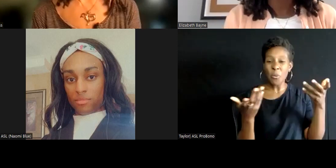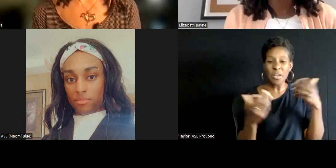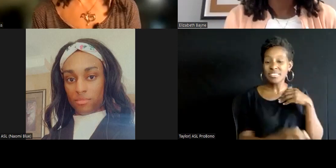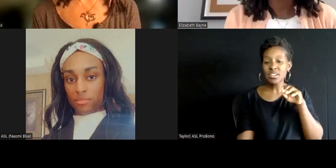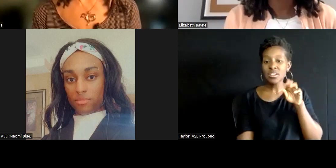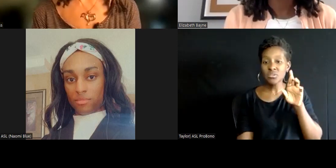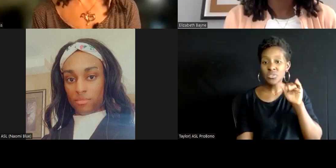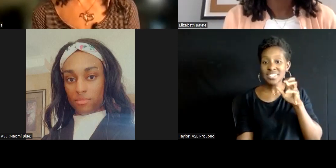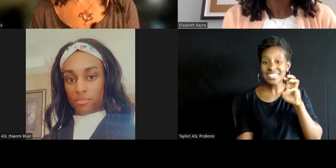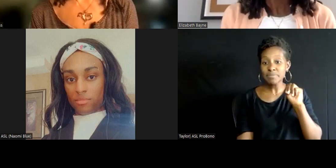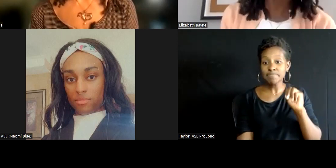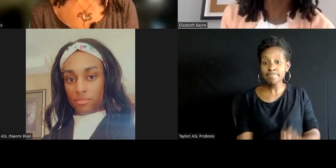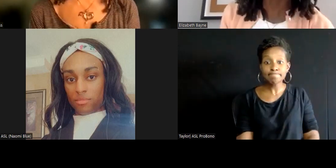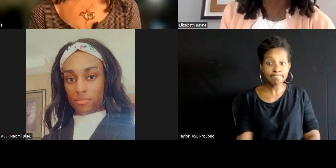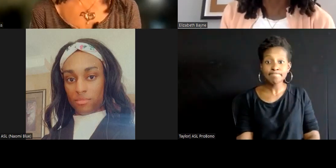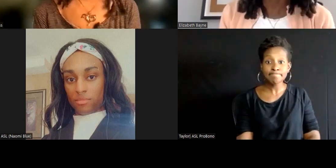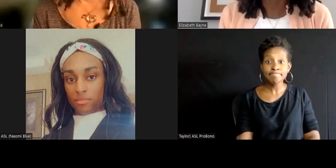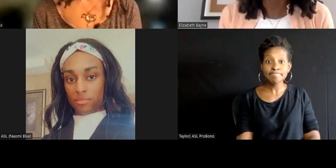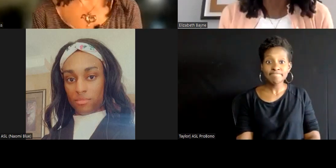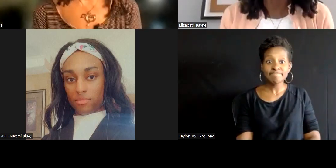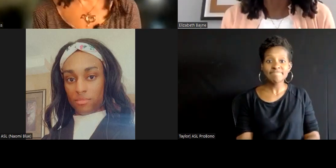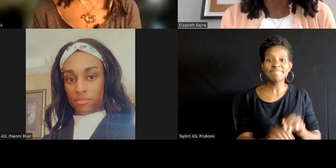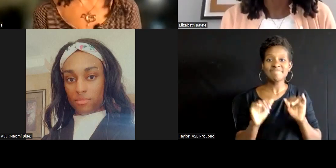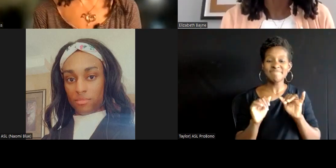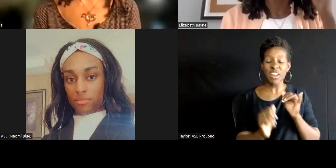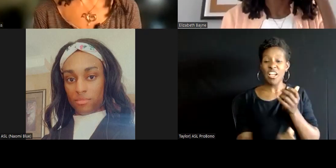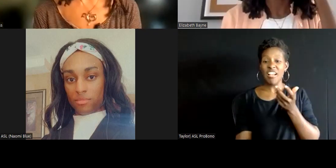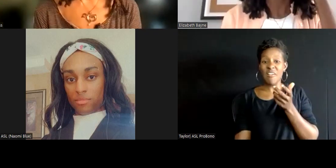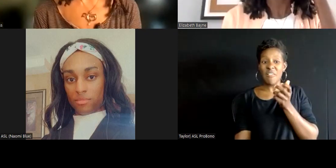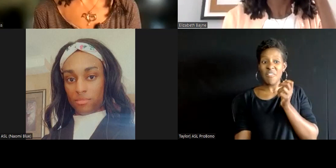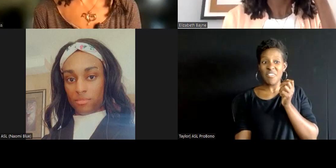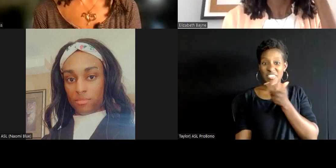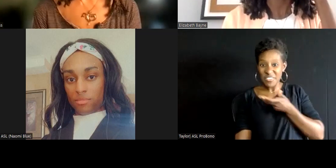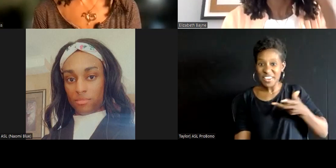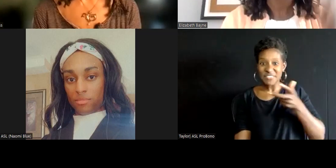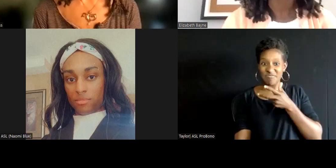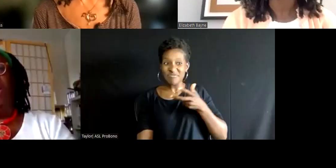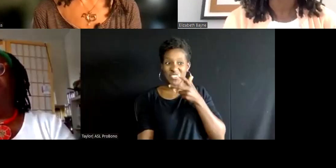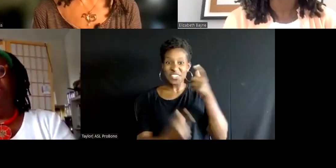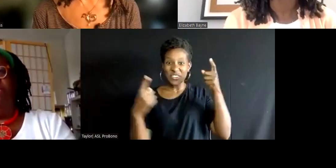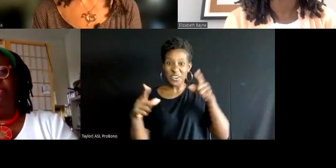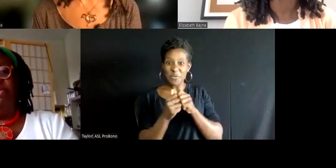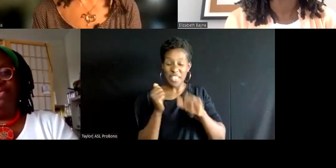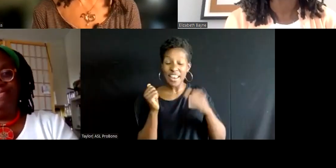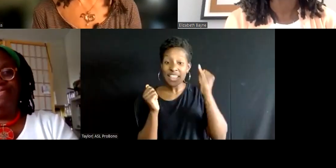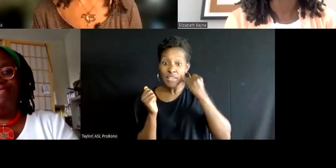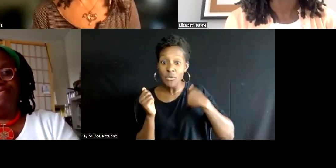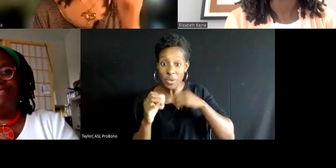So the three of us agree on that. It is, if we fix racism, wow.